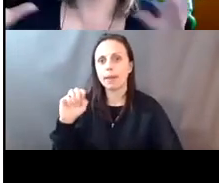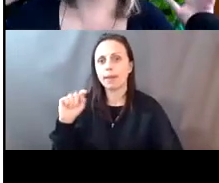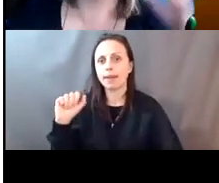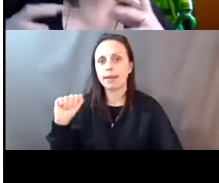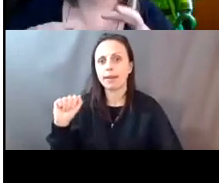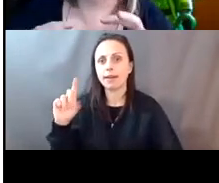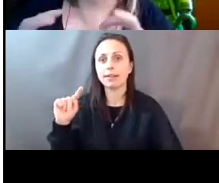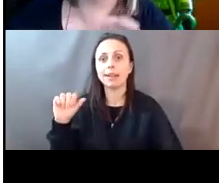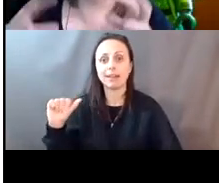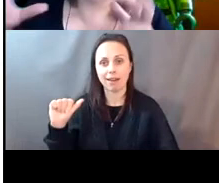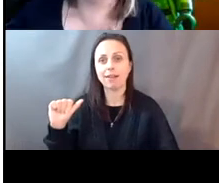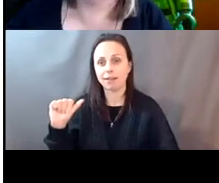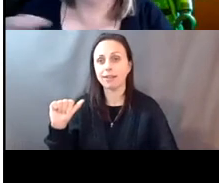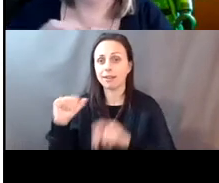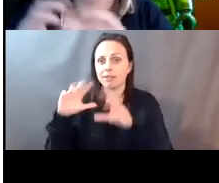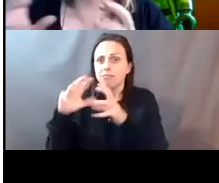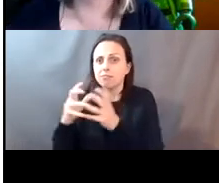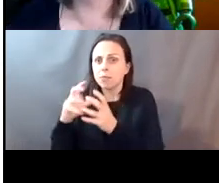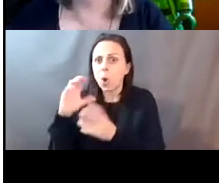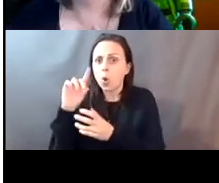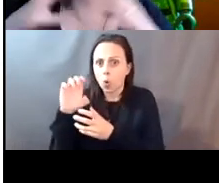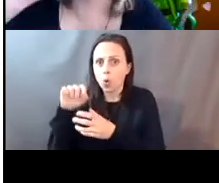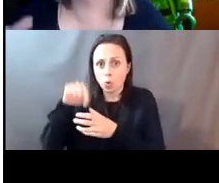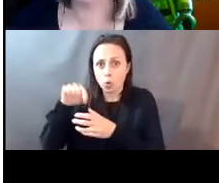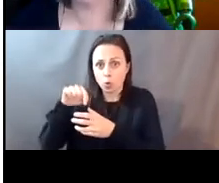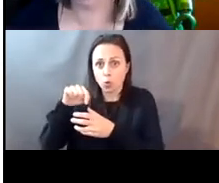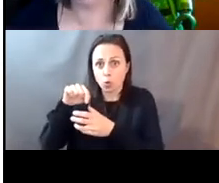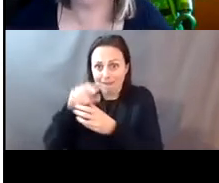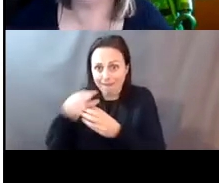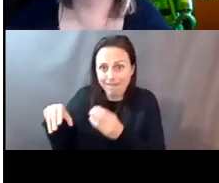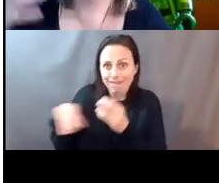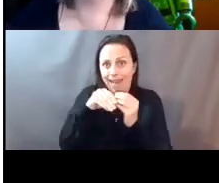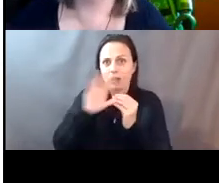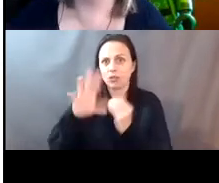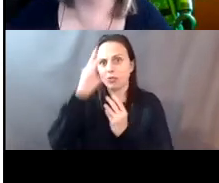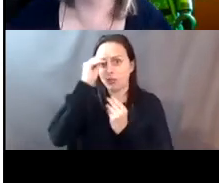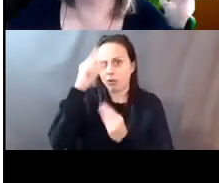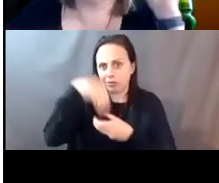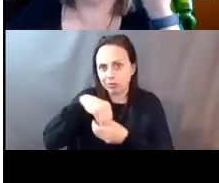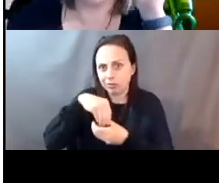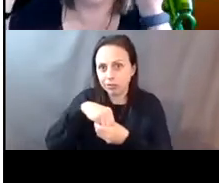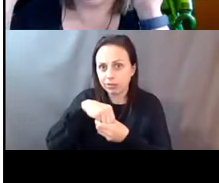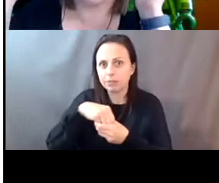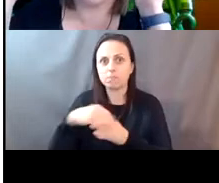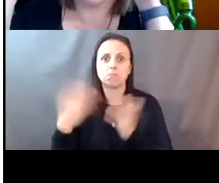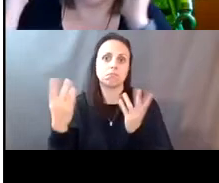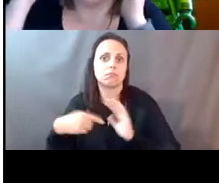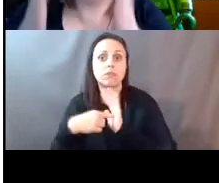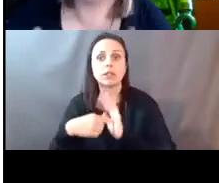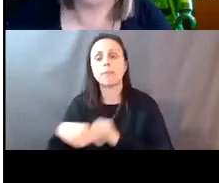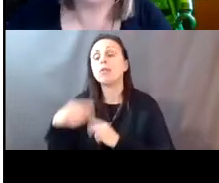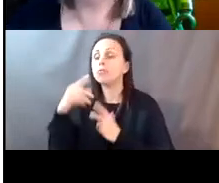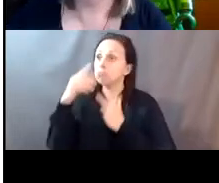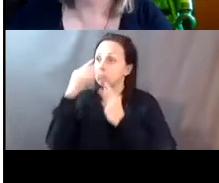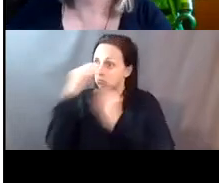is this extra little bit of code that you can put around your content that lets Google know that this is